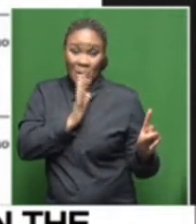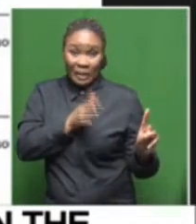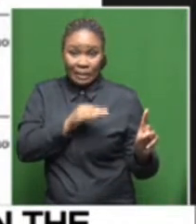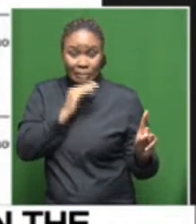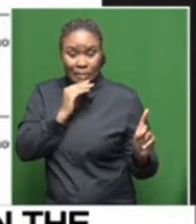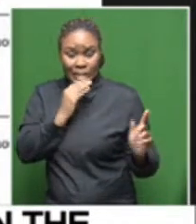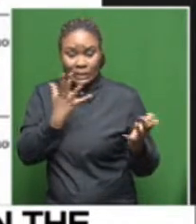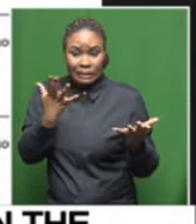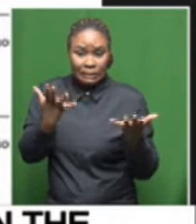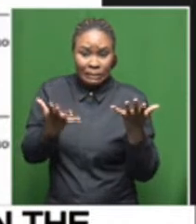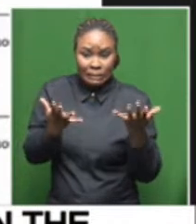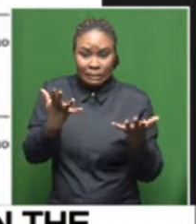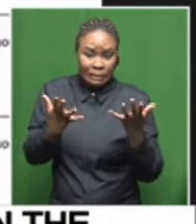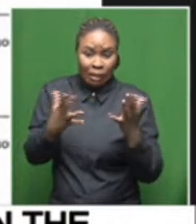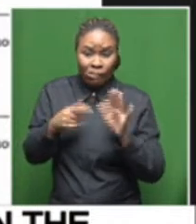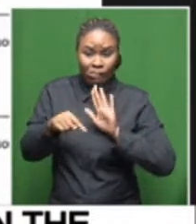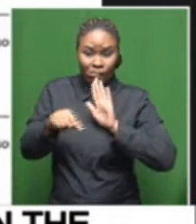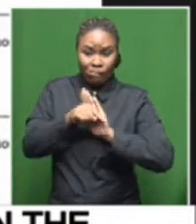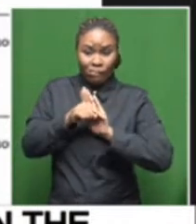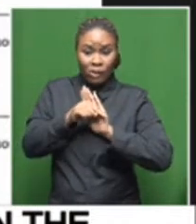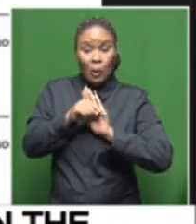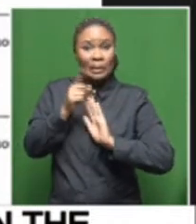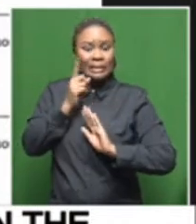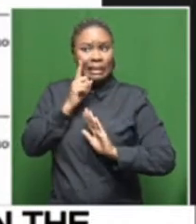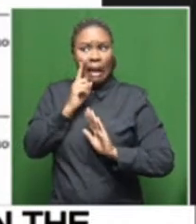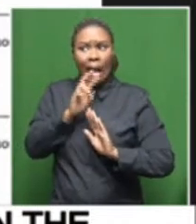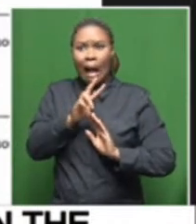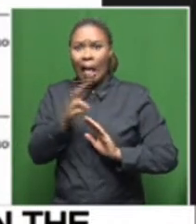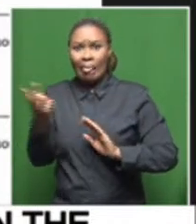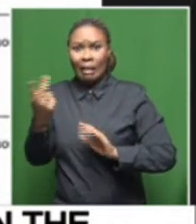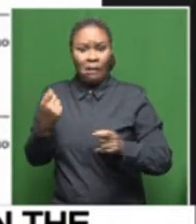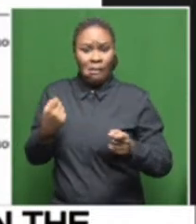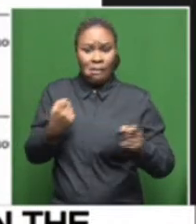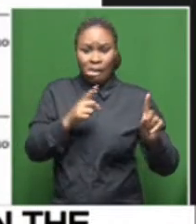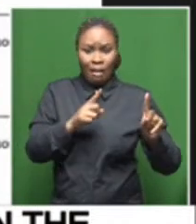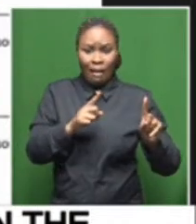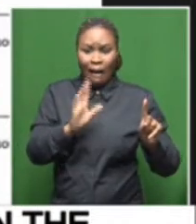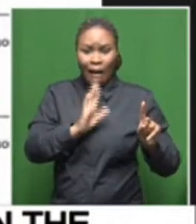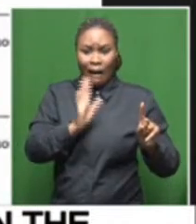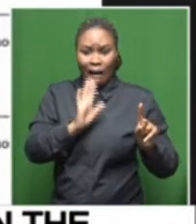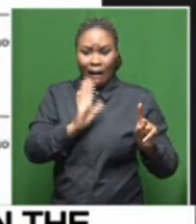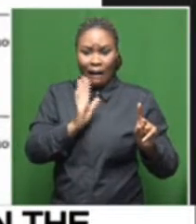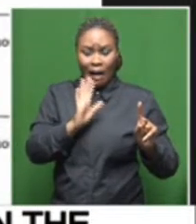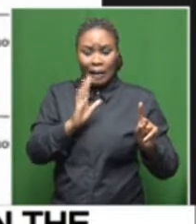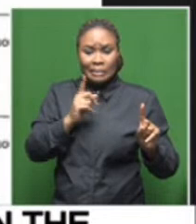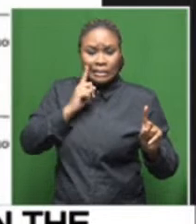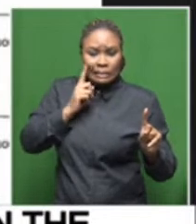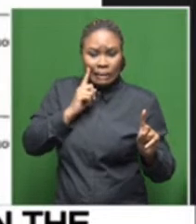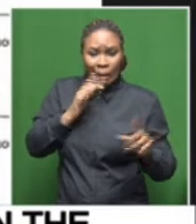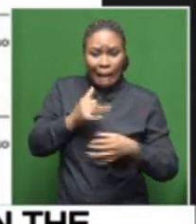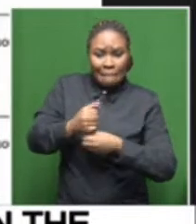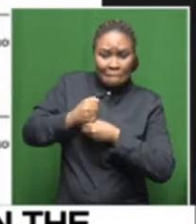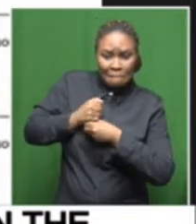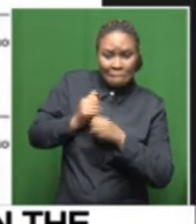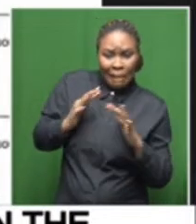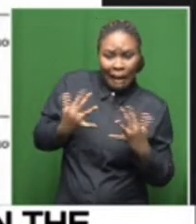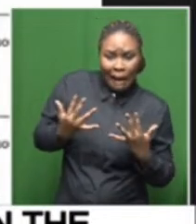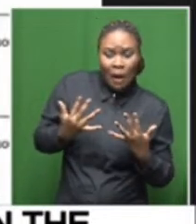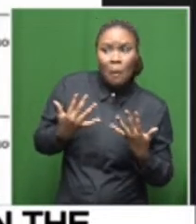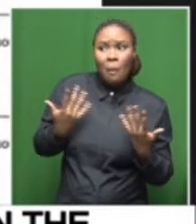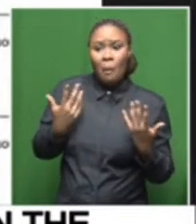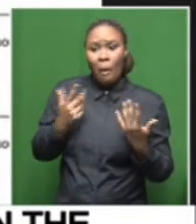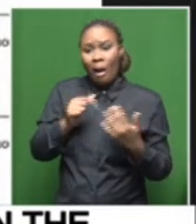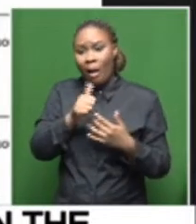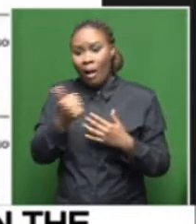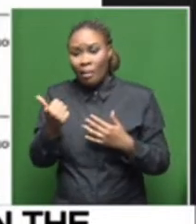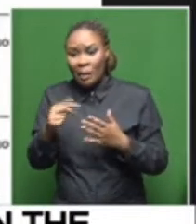around, seeing whether there may be other alternatives, but it does look likely at this stage. In as far